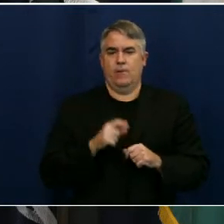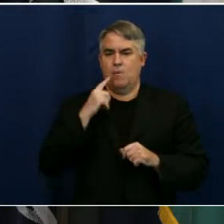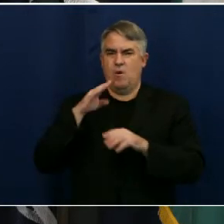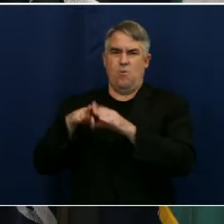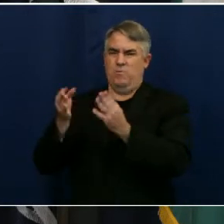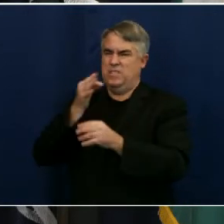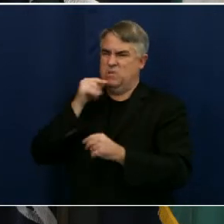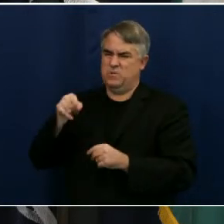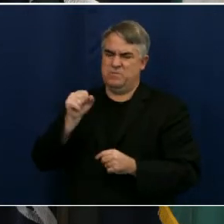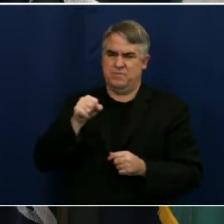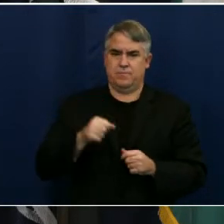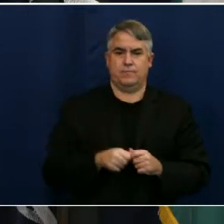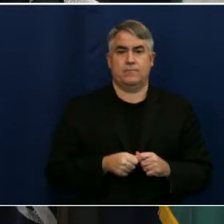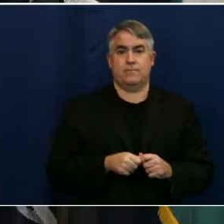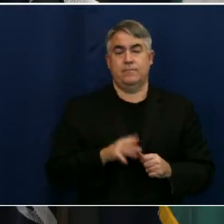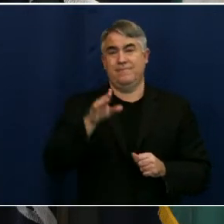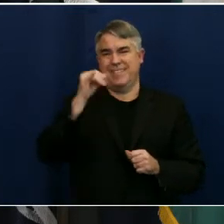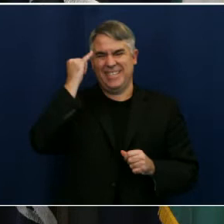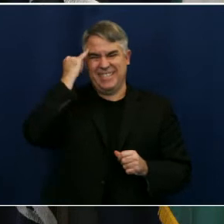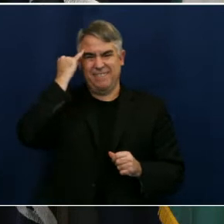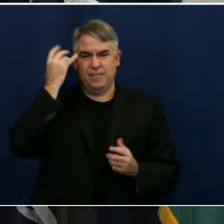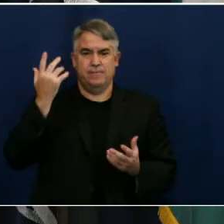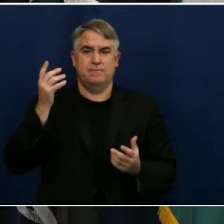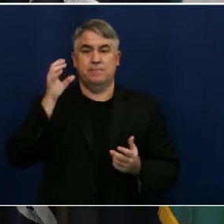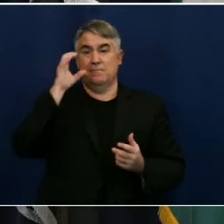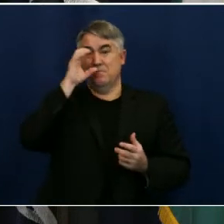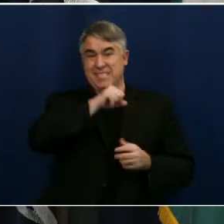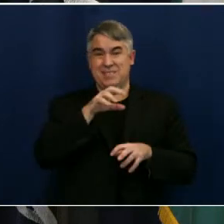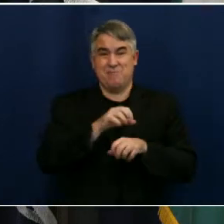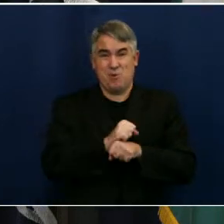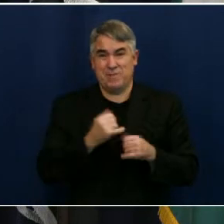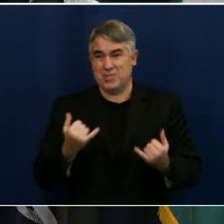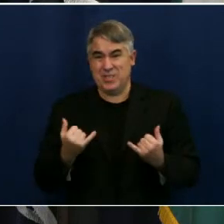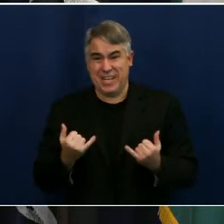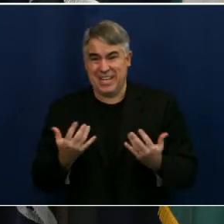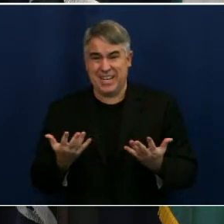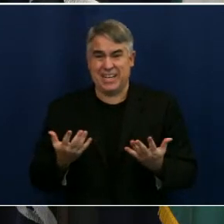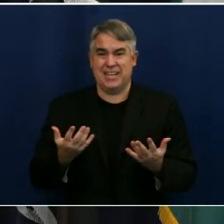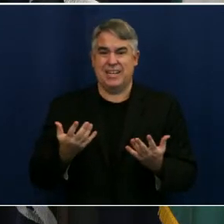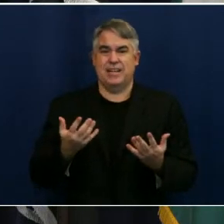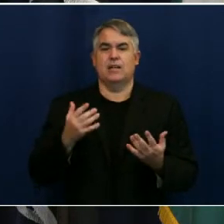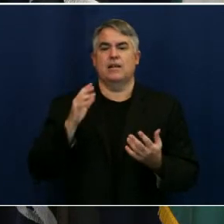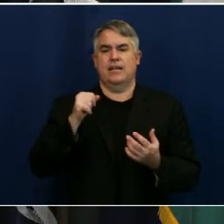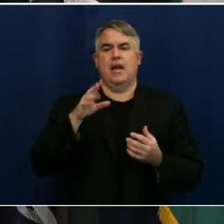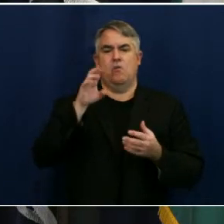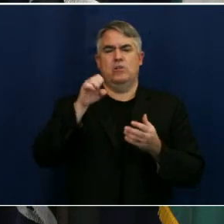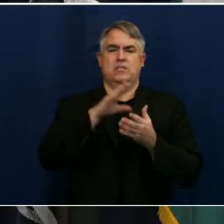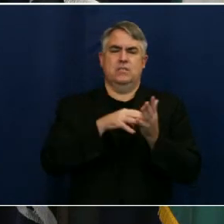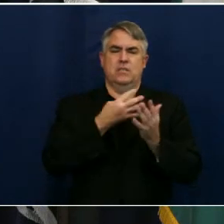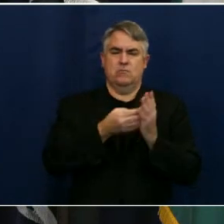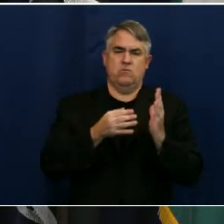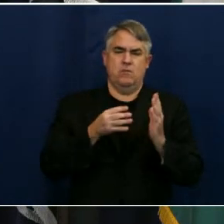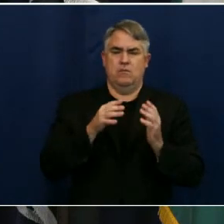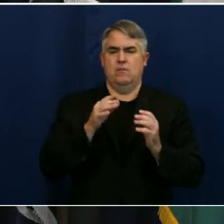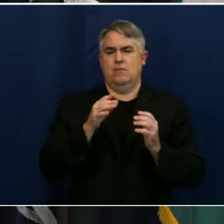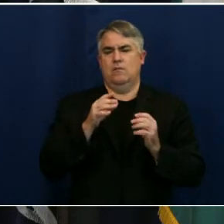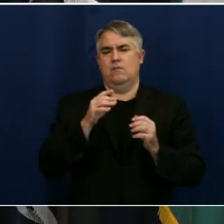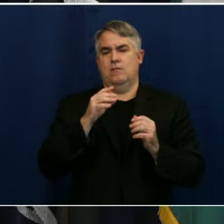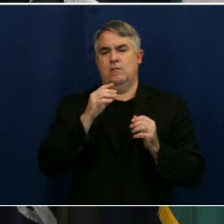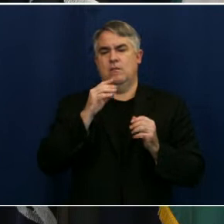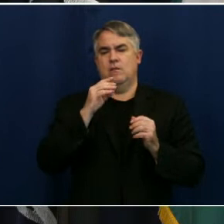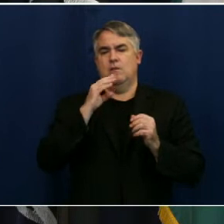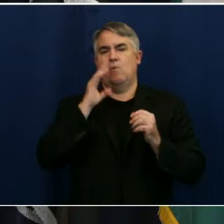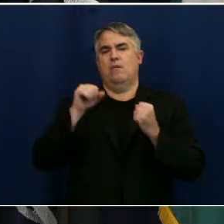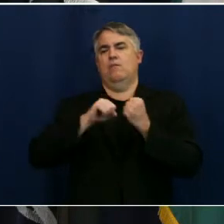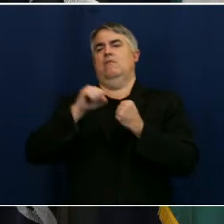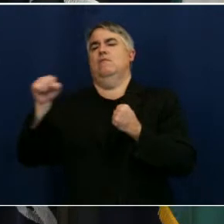missed appointments from today or perhaps part of tomorrow at that one location in the coming days by just expanding our hours of operations. Individuals